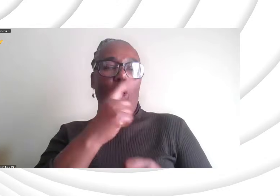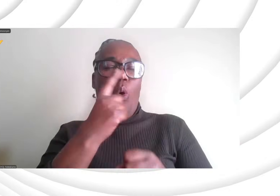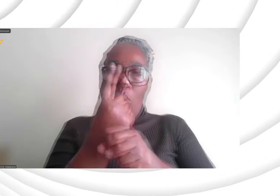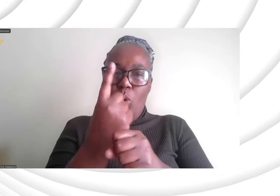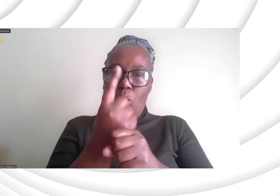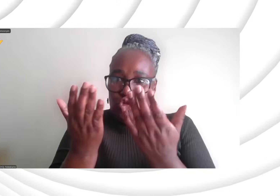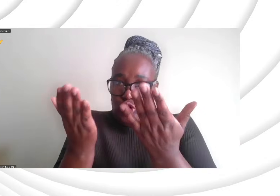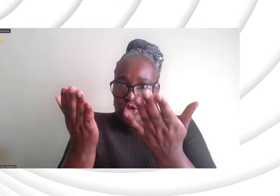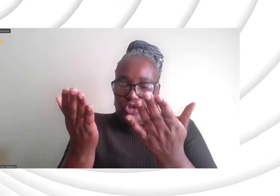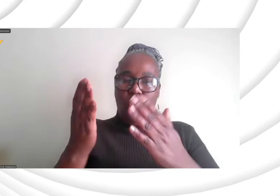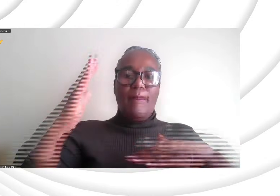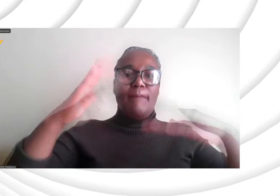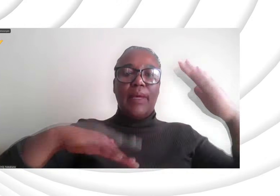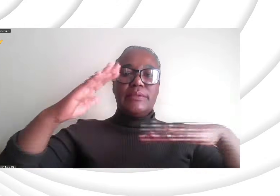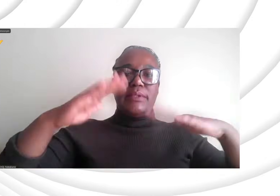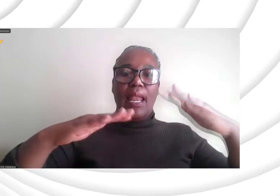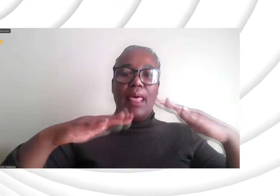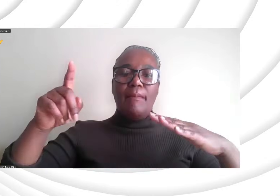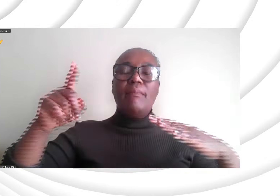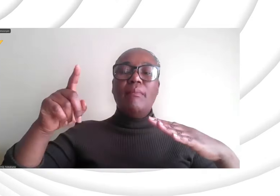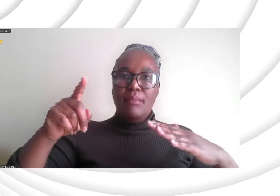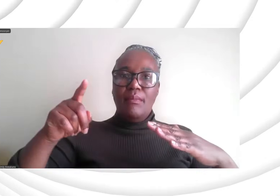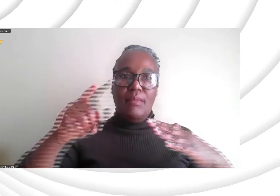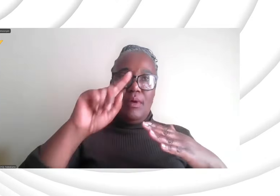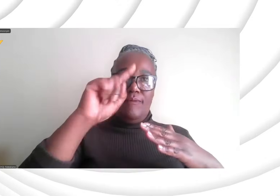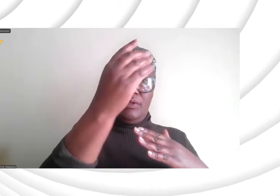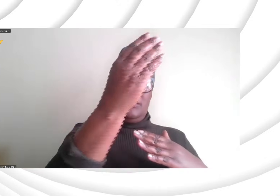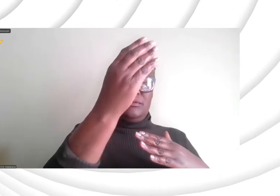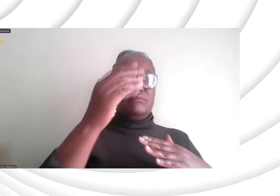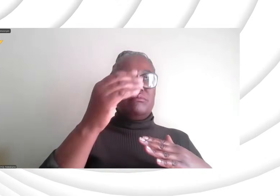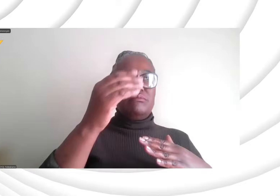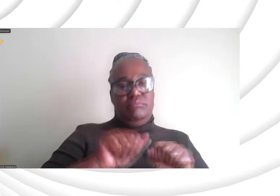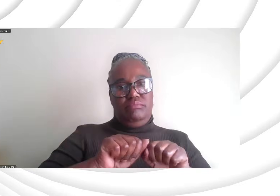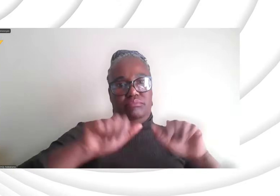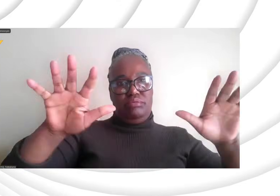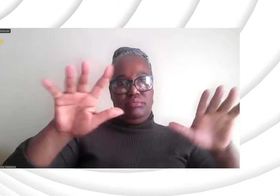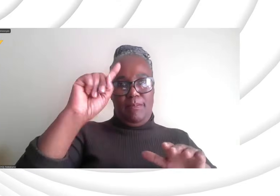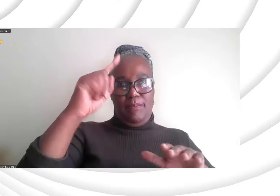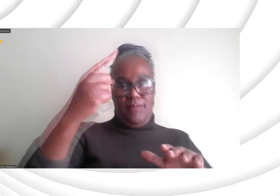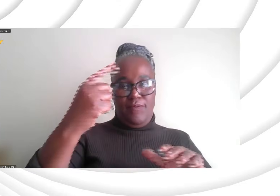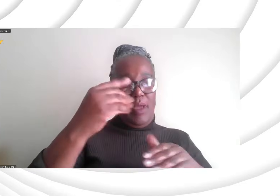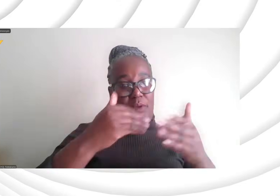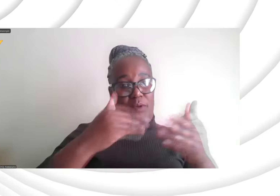well. And the reason why I'm asking is because PanSALB